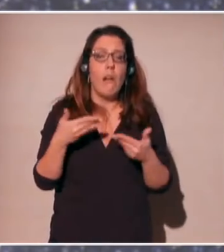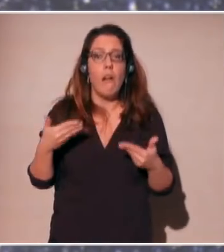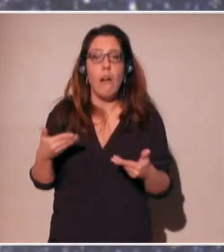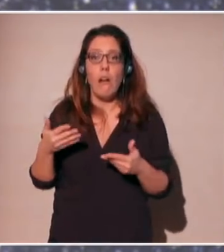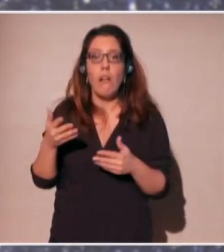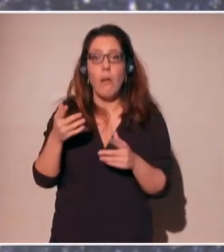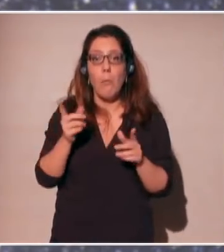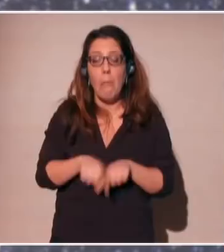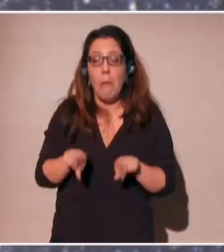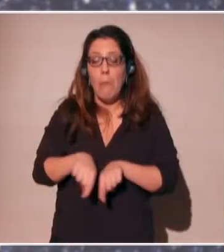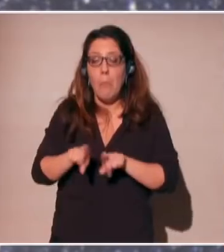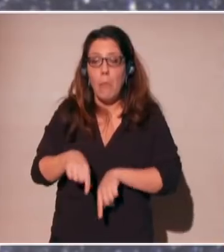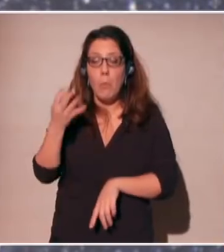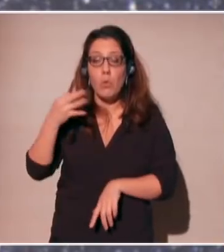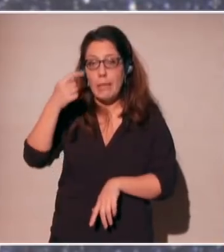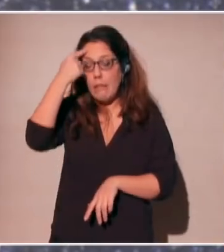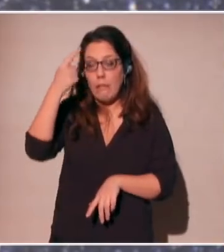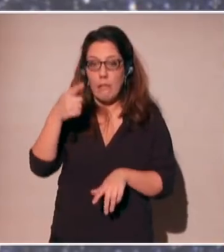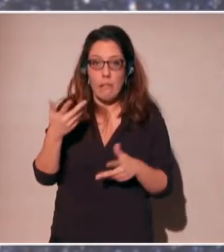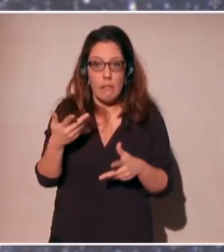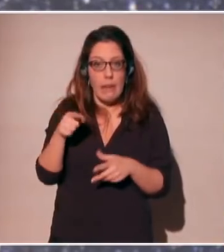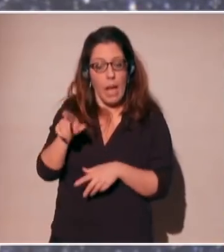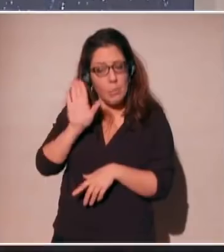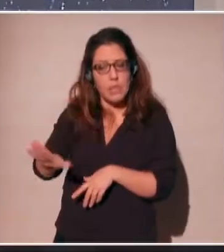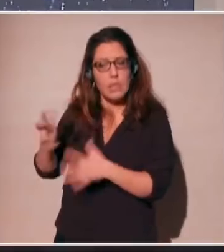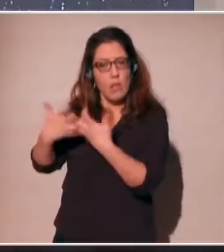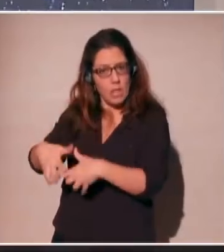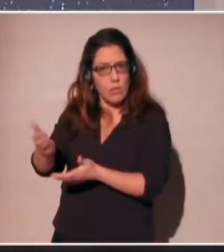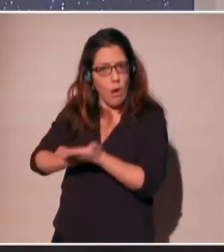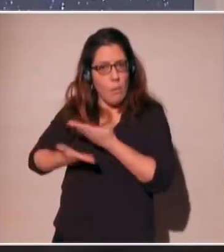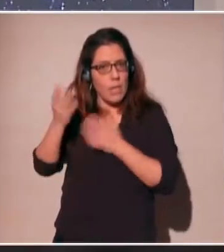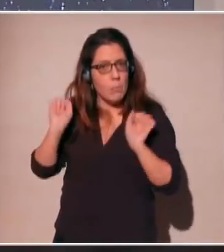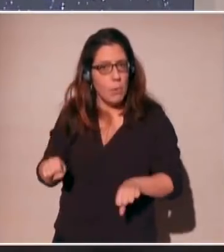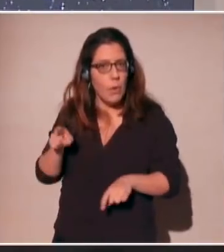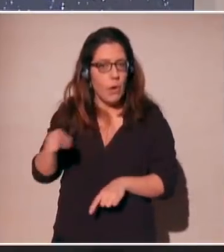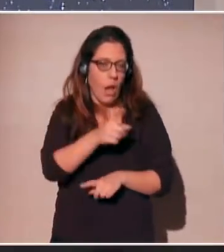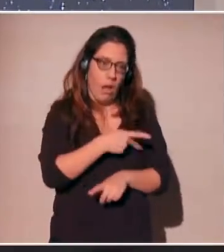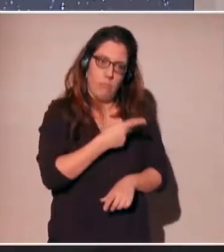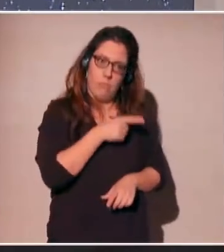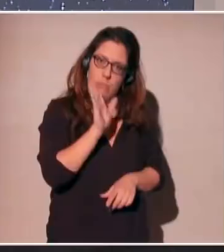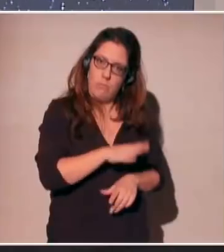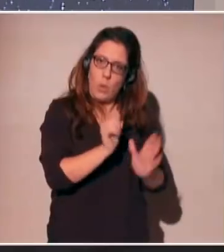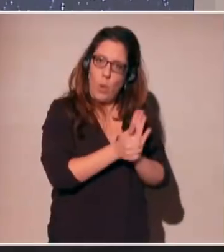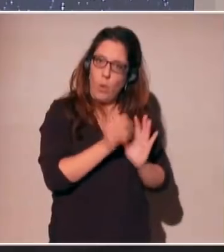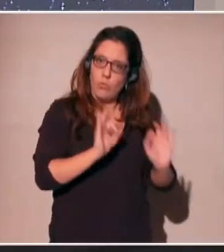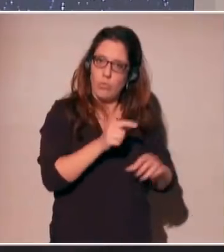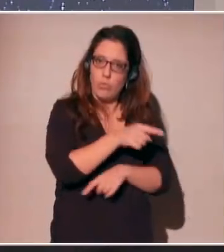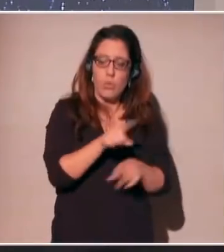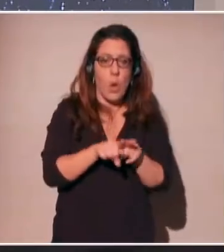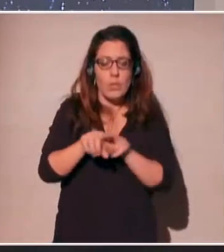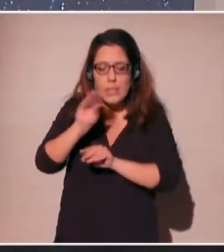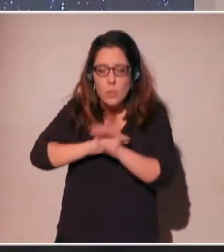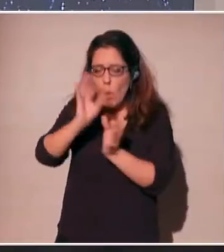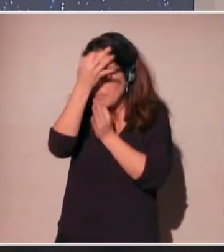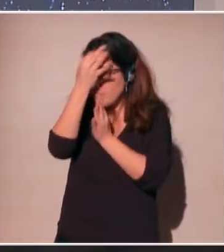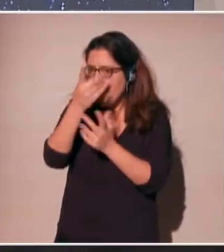more precise treatment. We can also safeguard from error. Did you know how many mistakes are being done when physicians click the wrong name